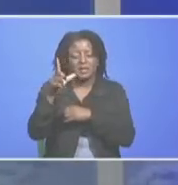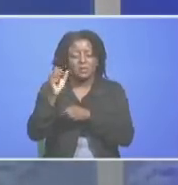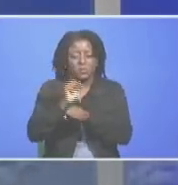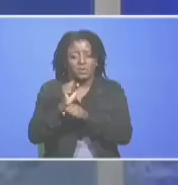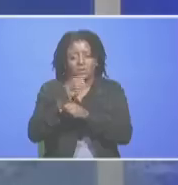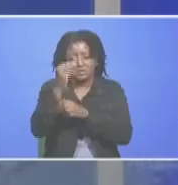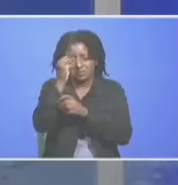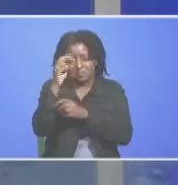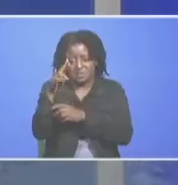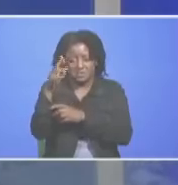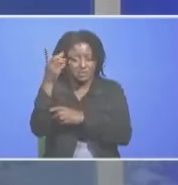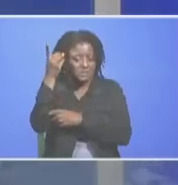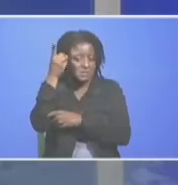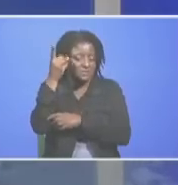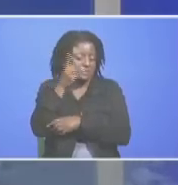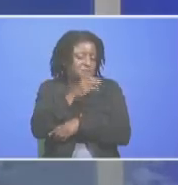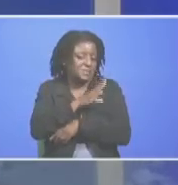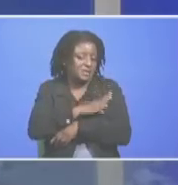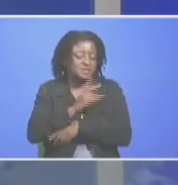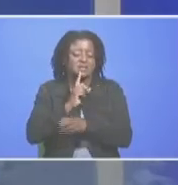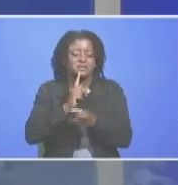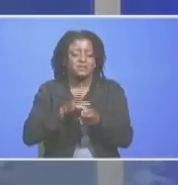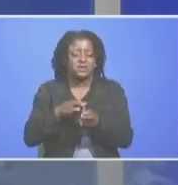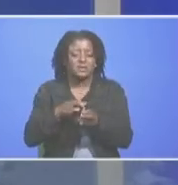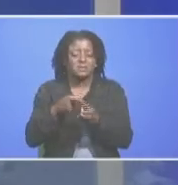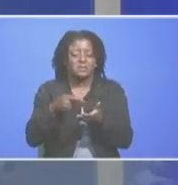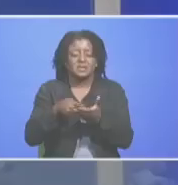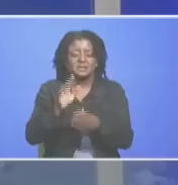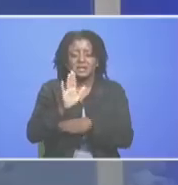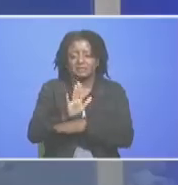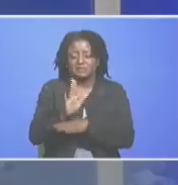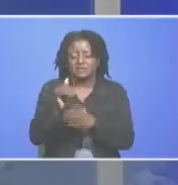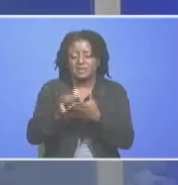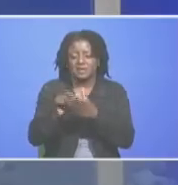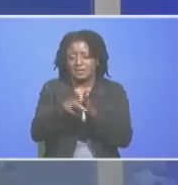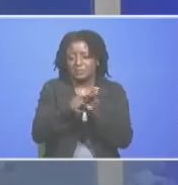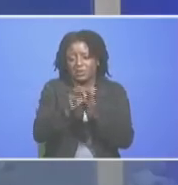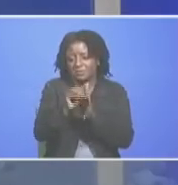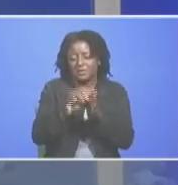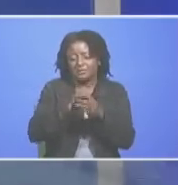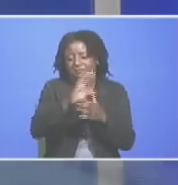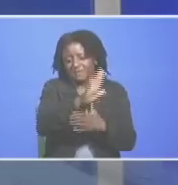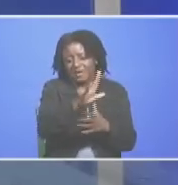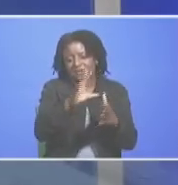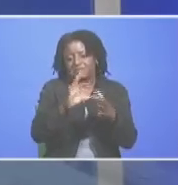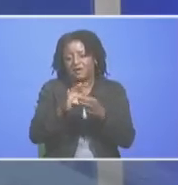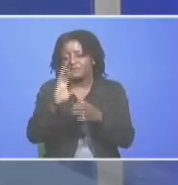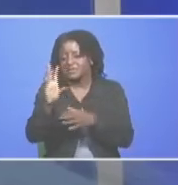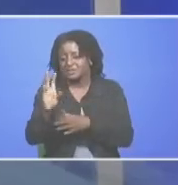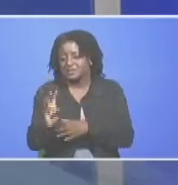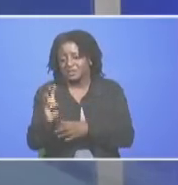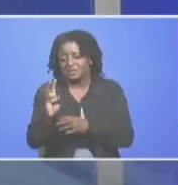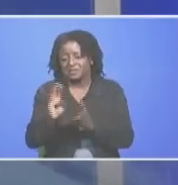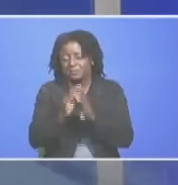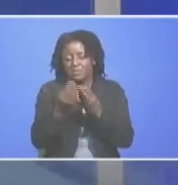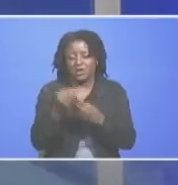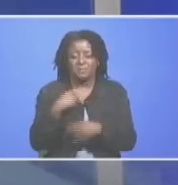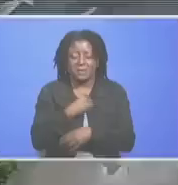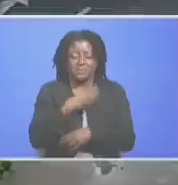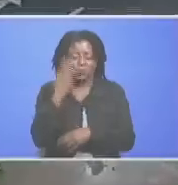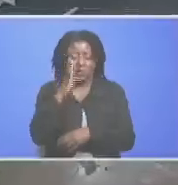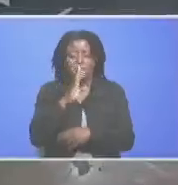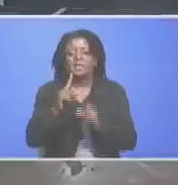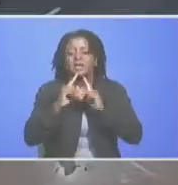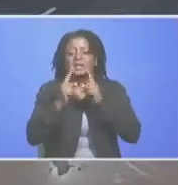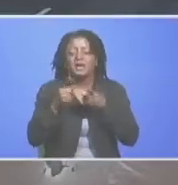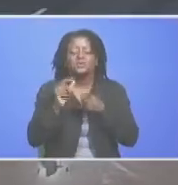Desmond Bannister, confirming to our news team this afternoon that the appointments of 5 of 6 board members will be announced in a statement